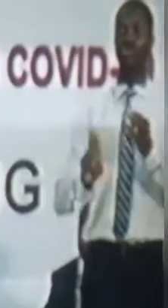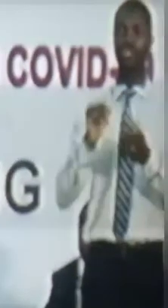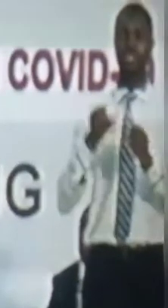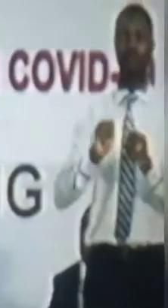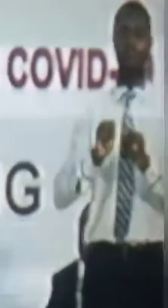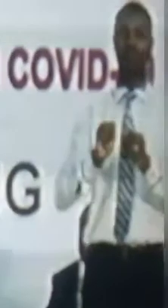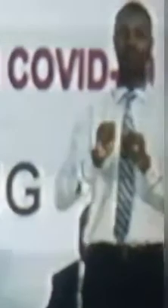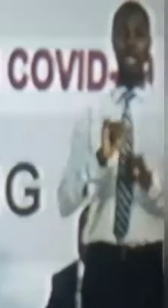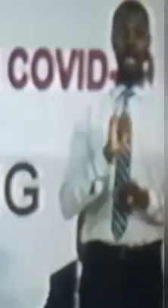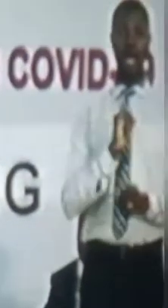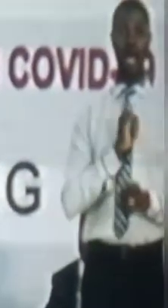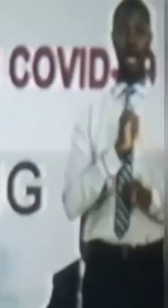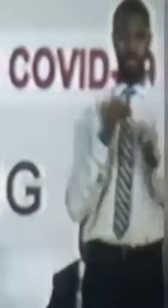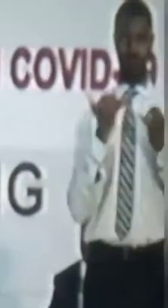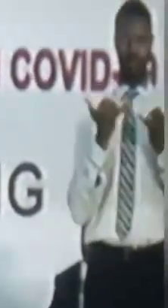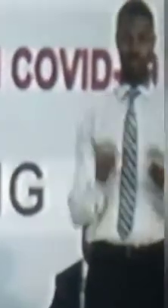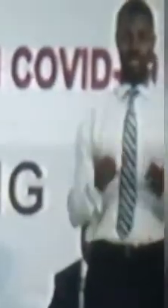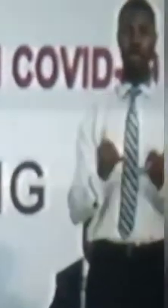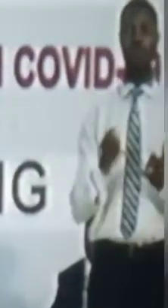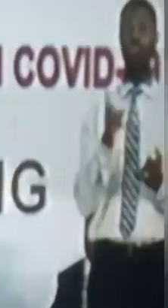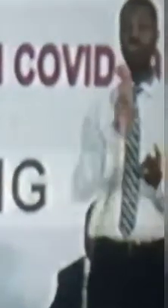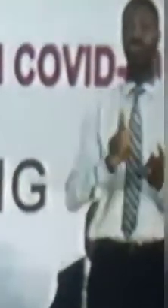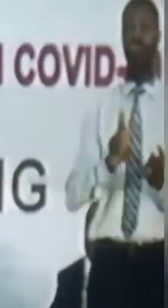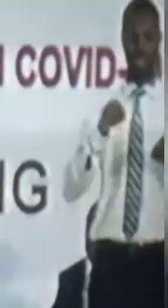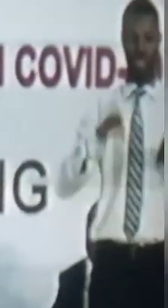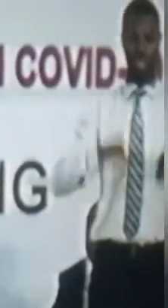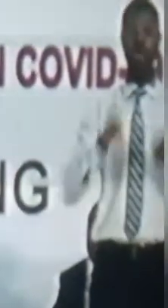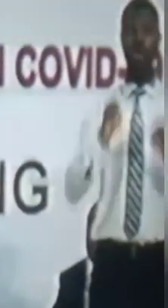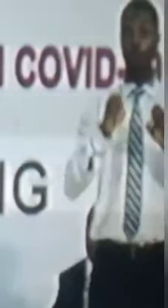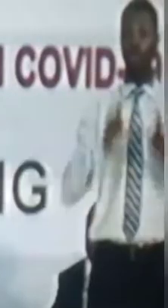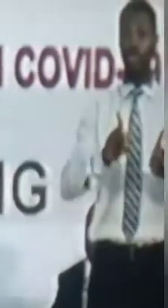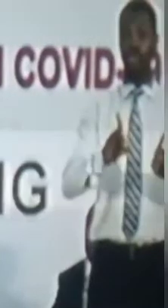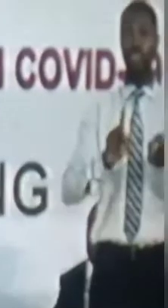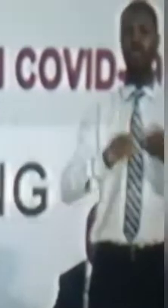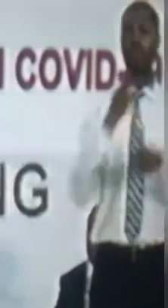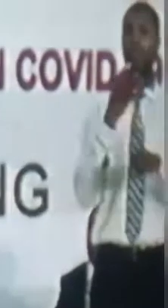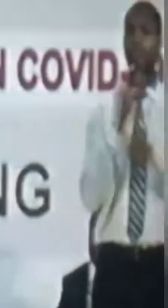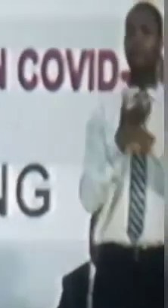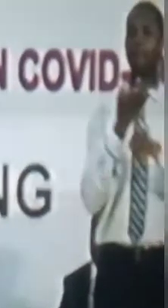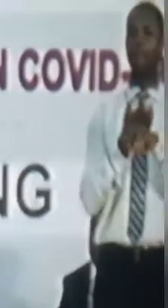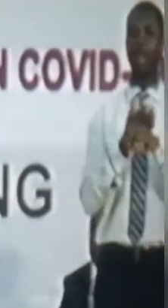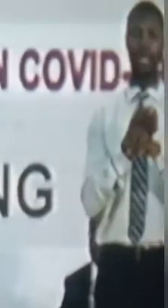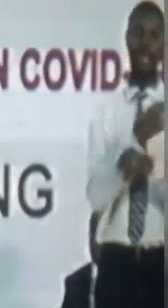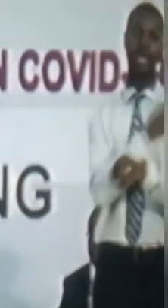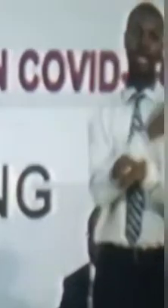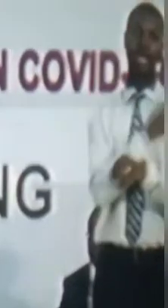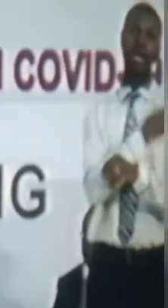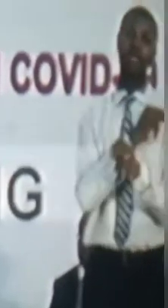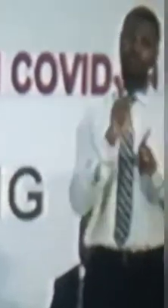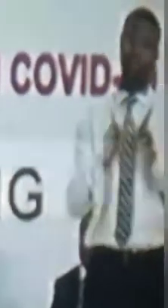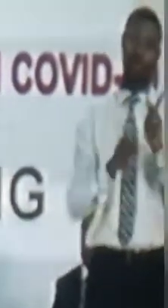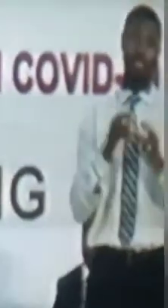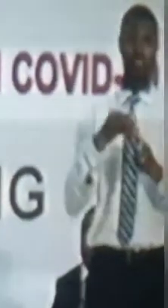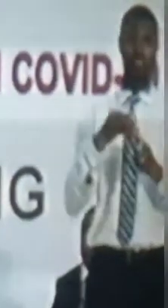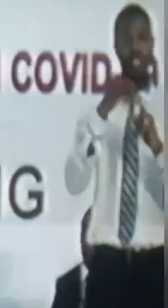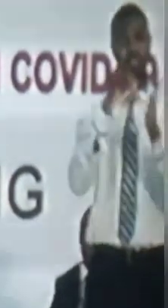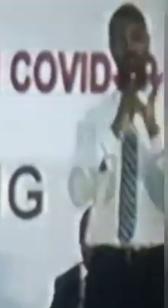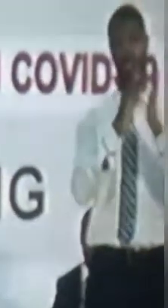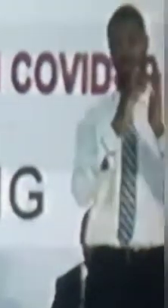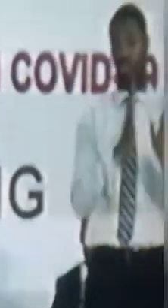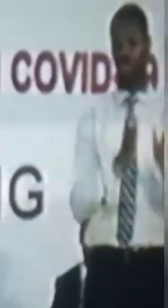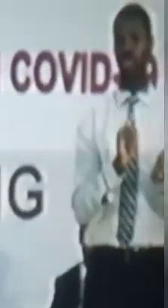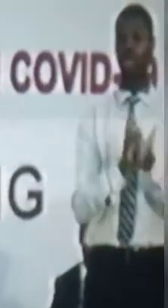I therefore use this medium to appeal to our medical professionals to see the